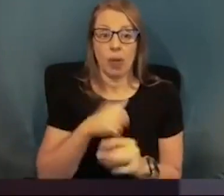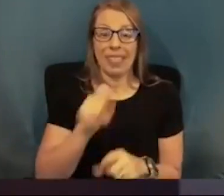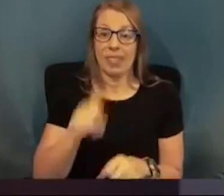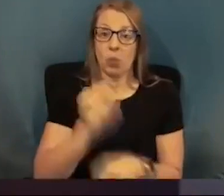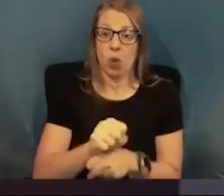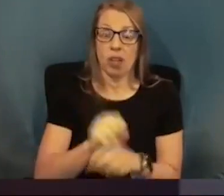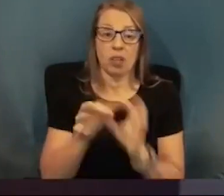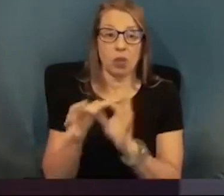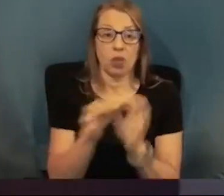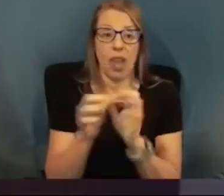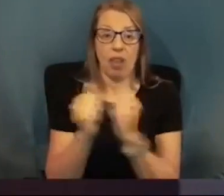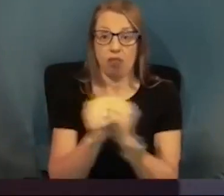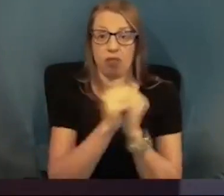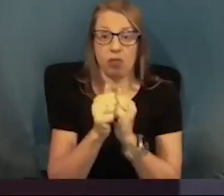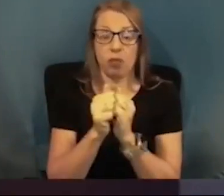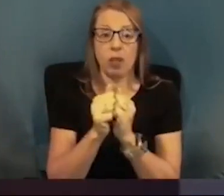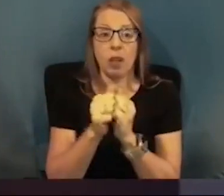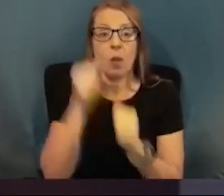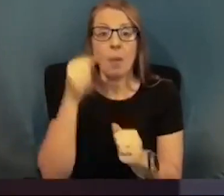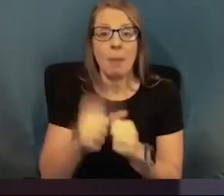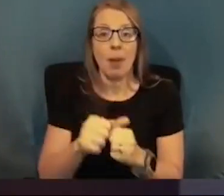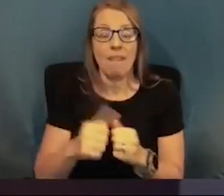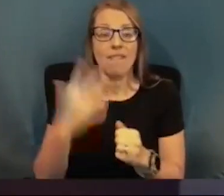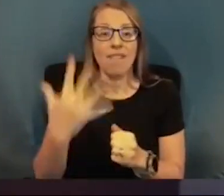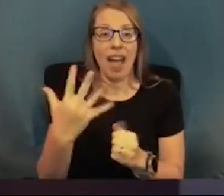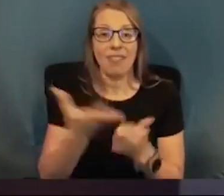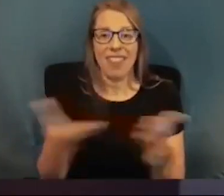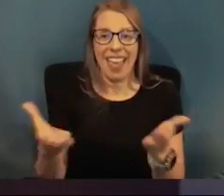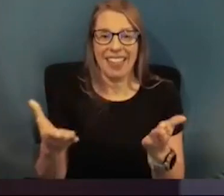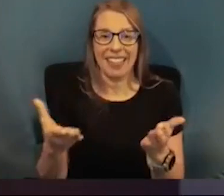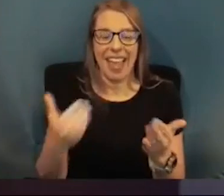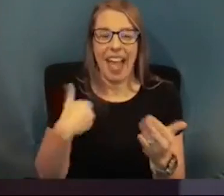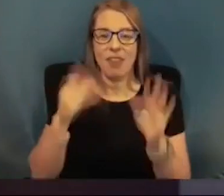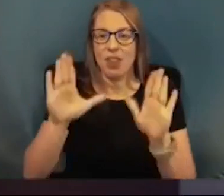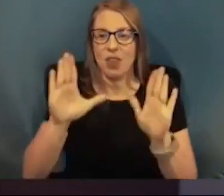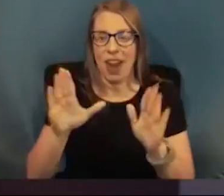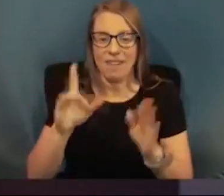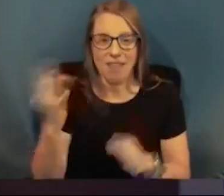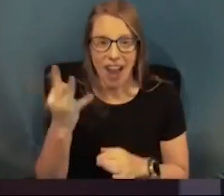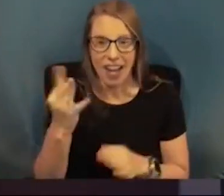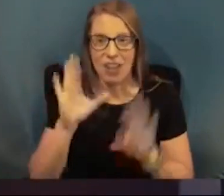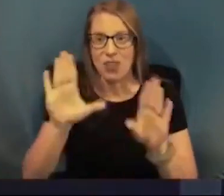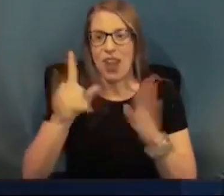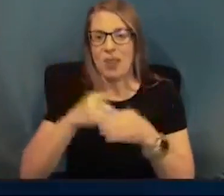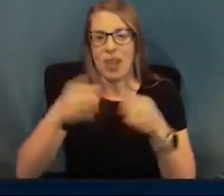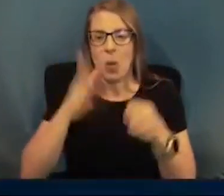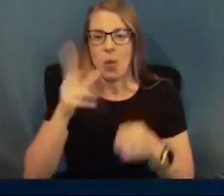by remembering these 5 things. Have a great Friday, a great weekend, and we'll see you back here Monday.